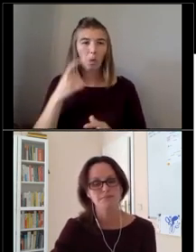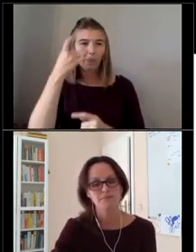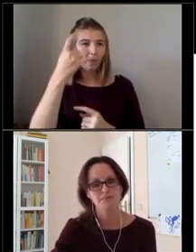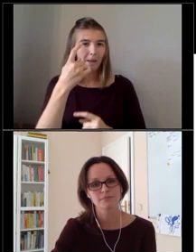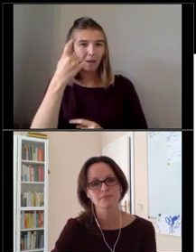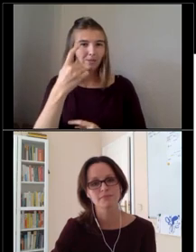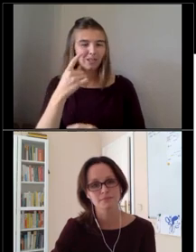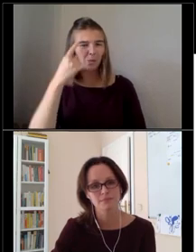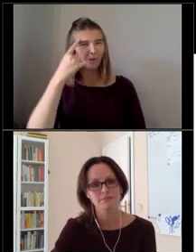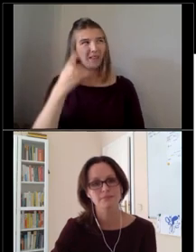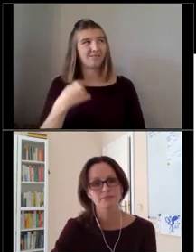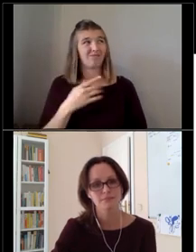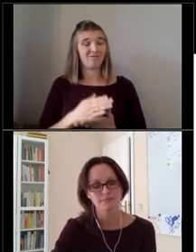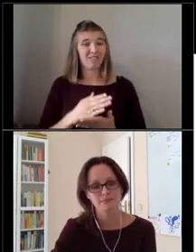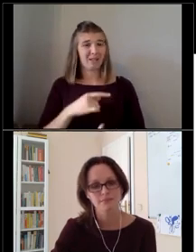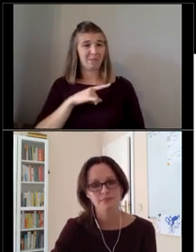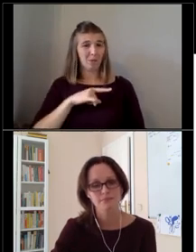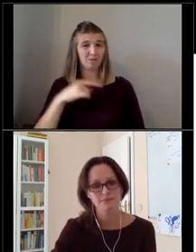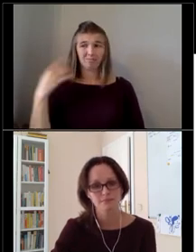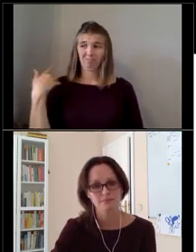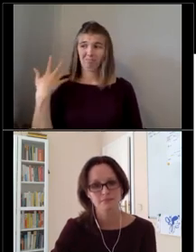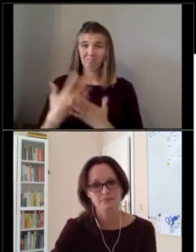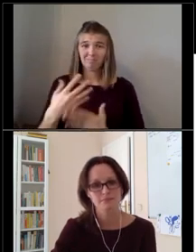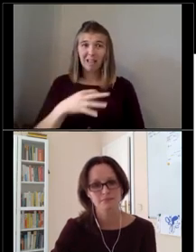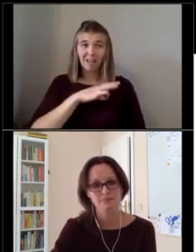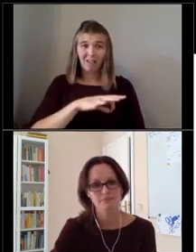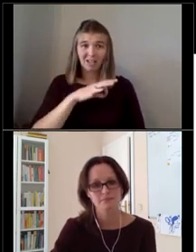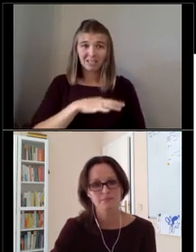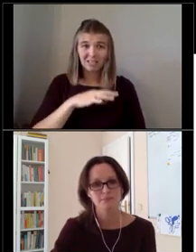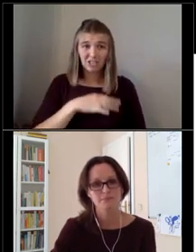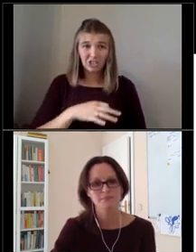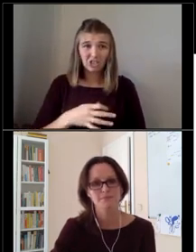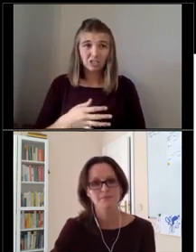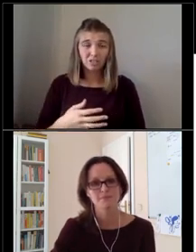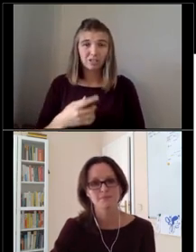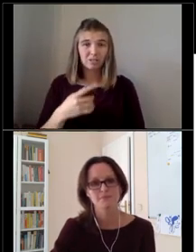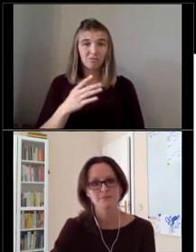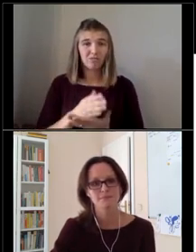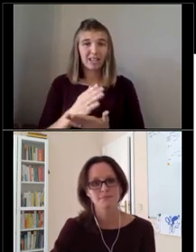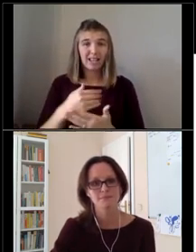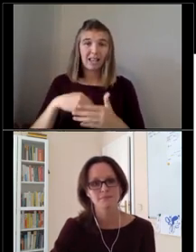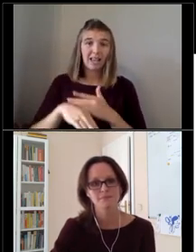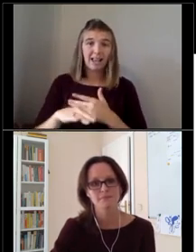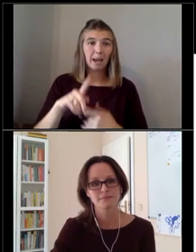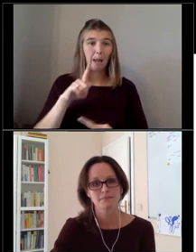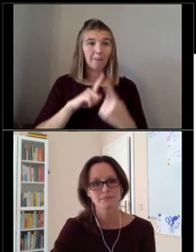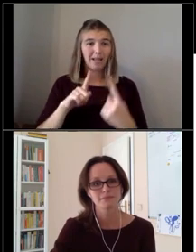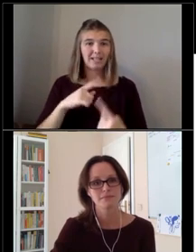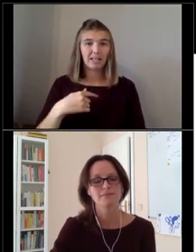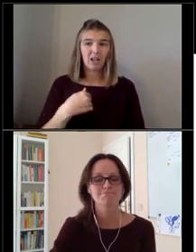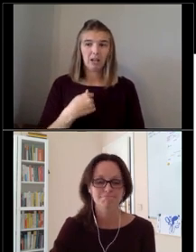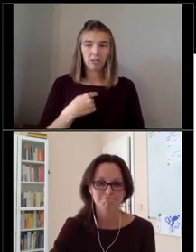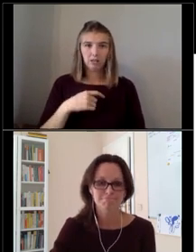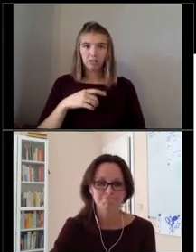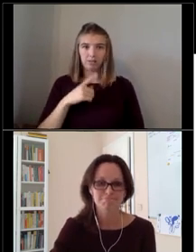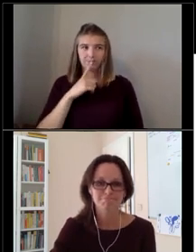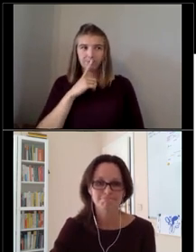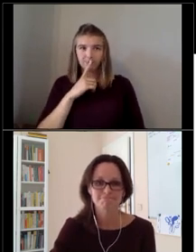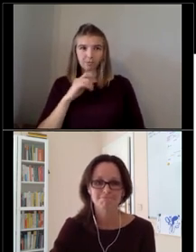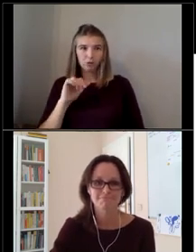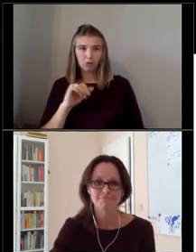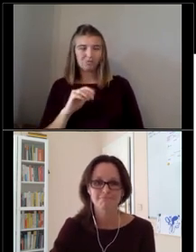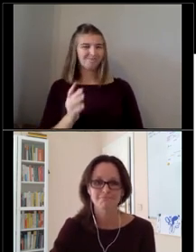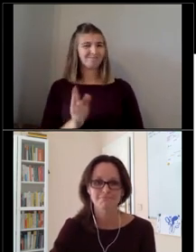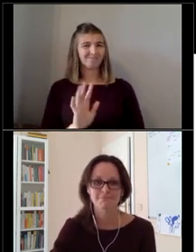that I've had given to me throughout life. I rarely struggle in a meeting to feel, I can't possibly say this, no one will take me seriously,